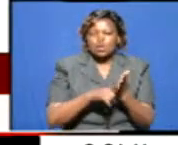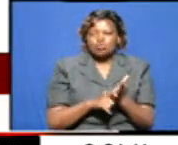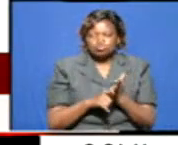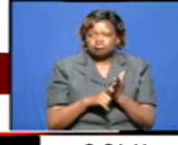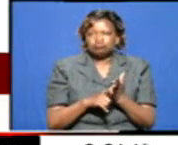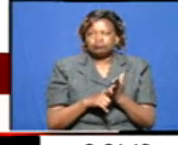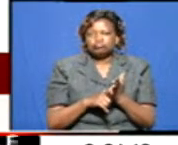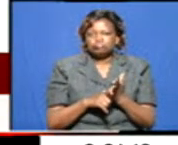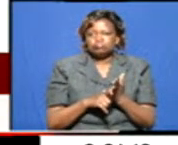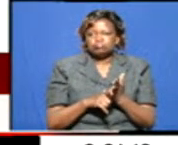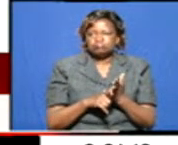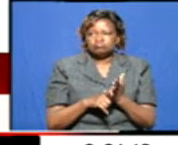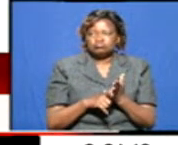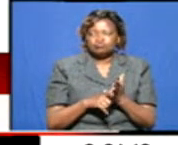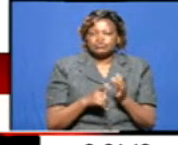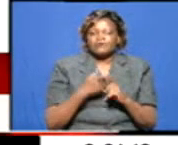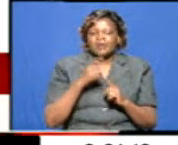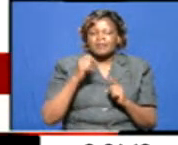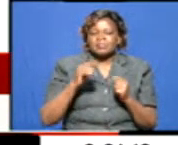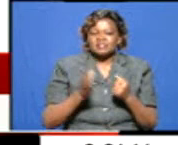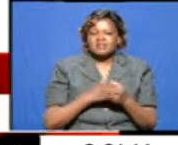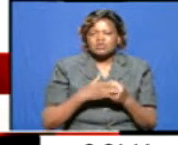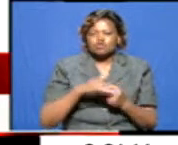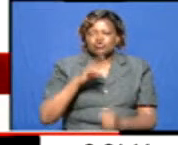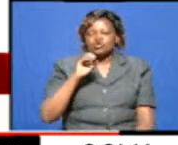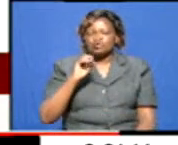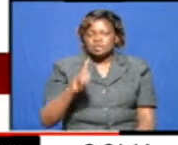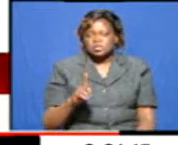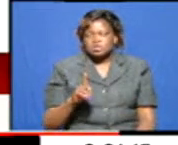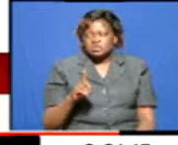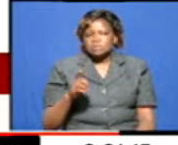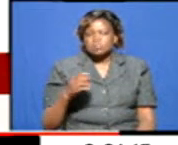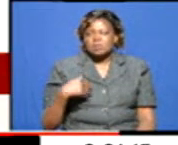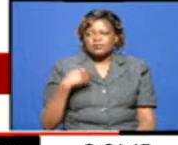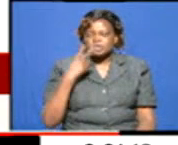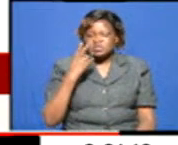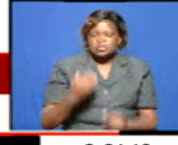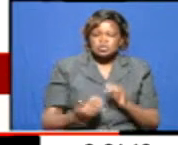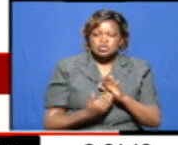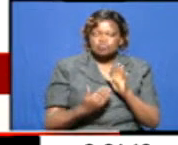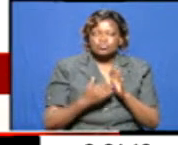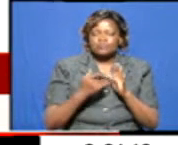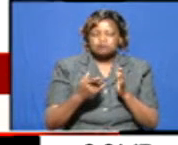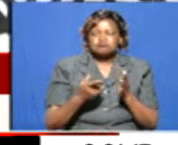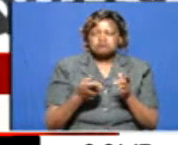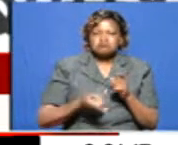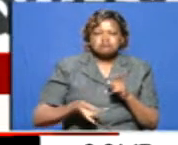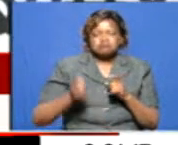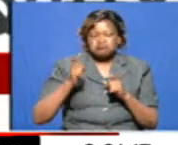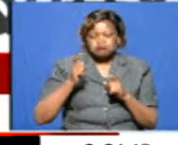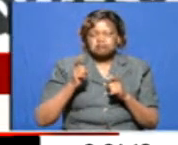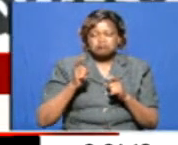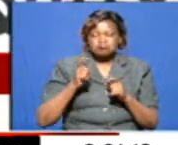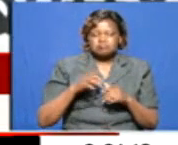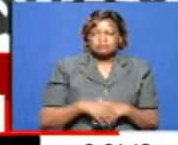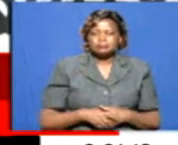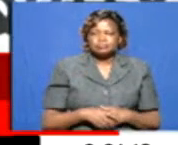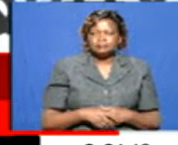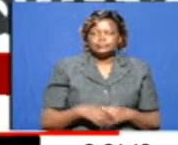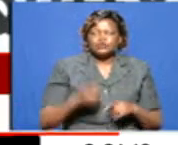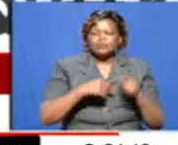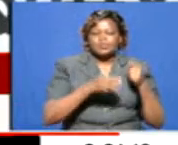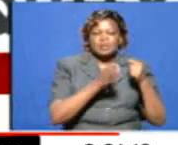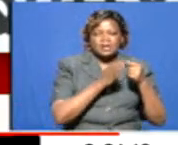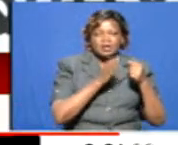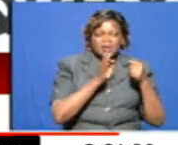11-fold, the first 9 months of 2021 have seen the top-tier lender increase its margin. An